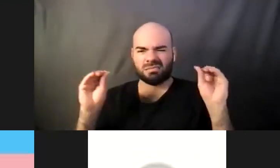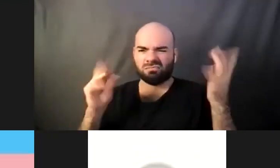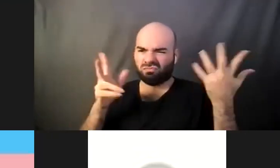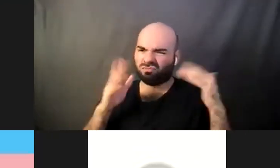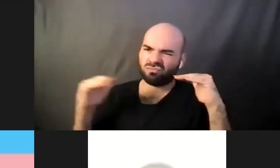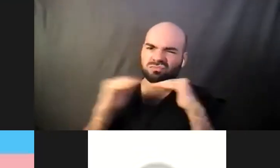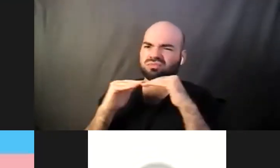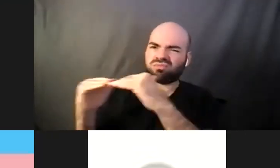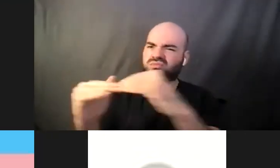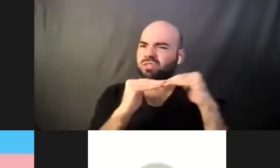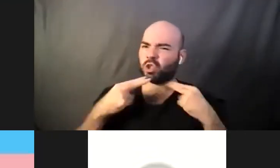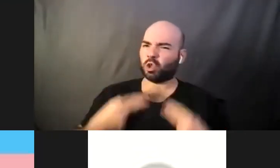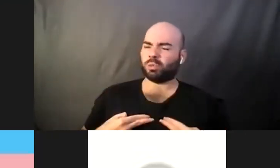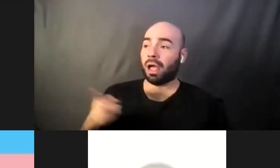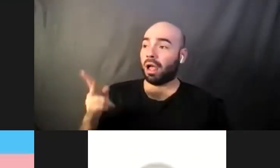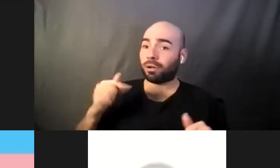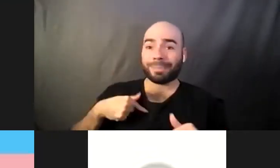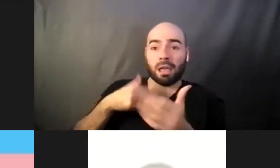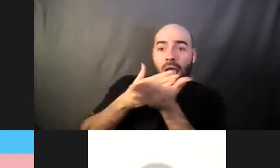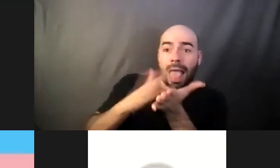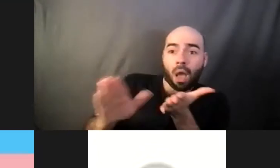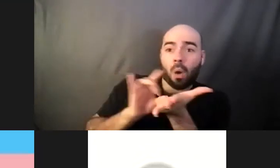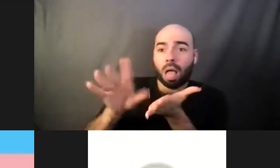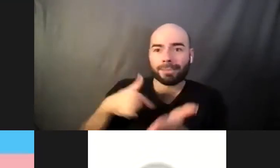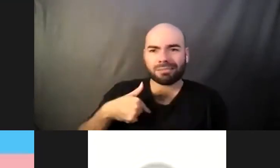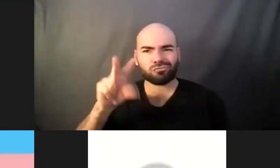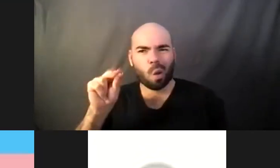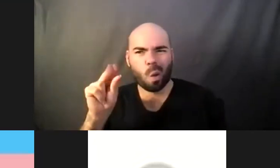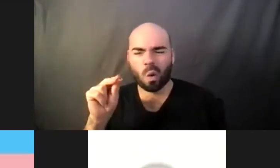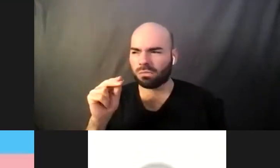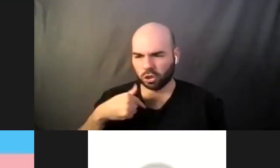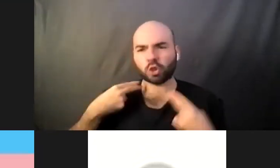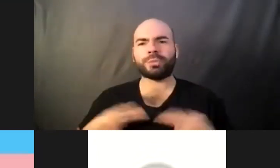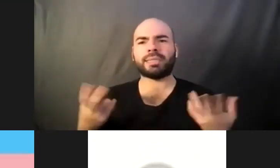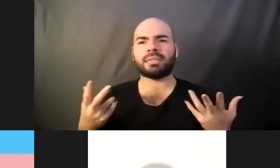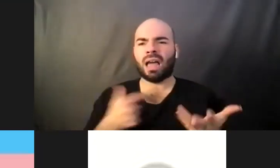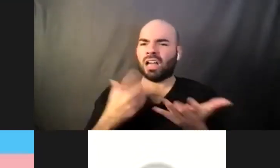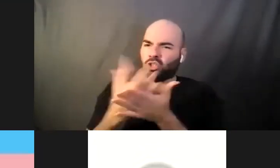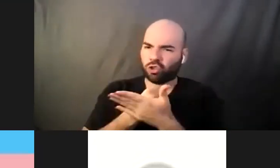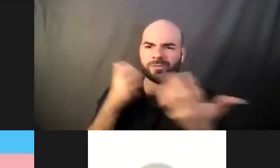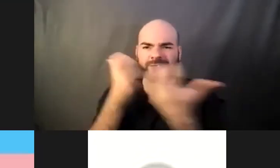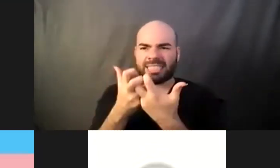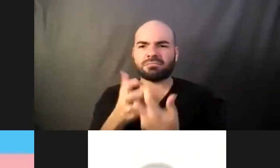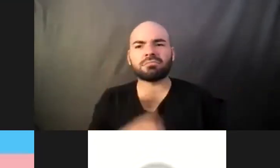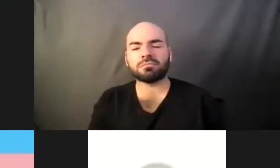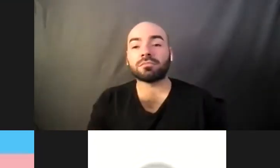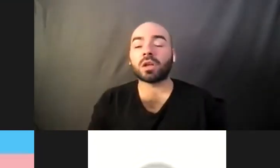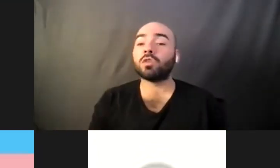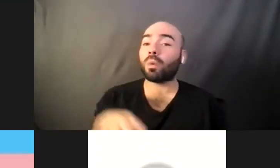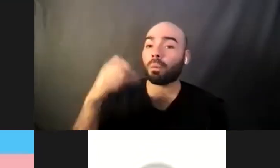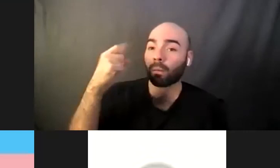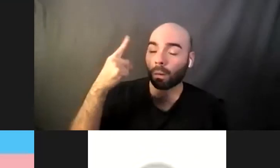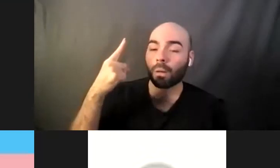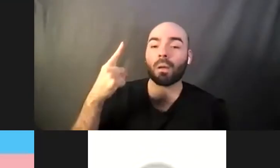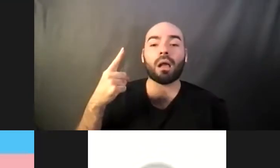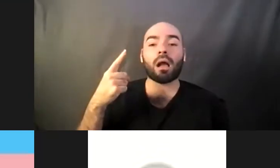anywhere and I deserve to be anywhere I want to be. So with that, I try to use the